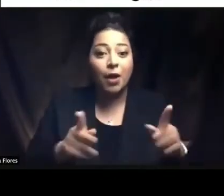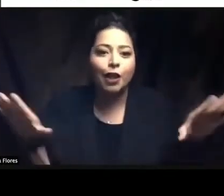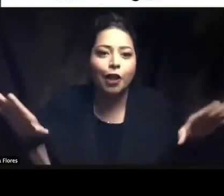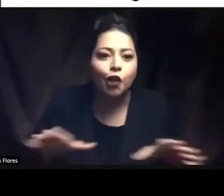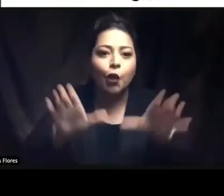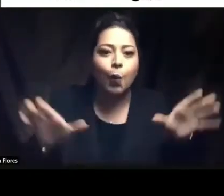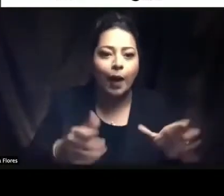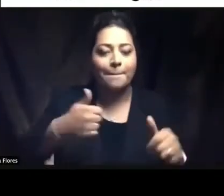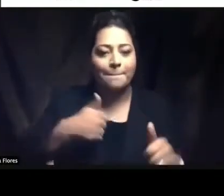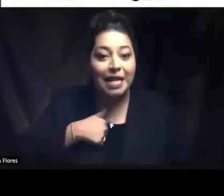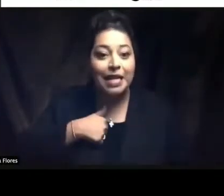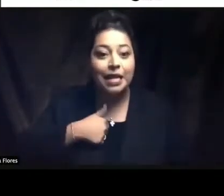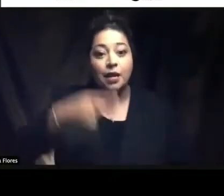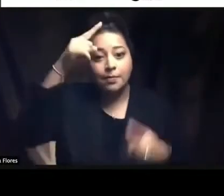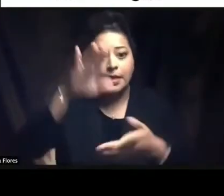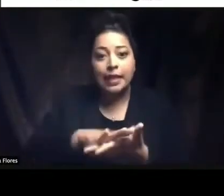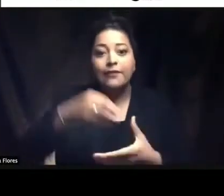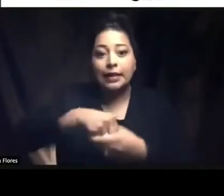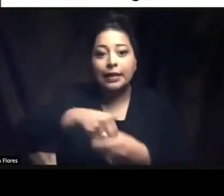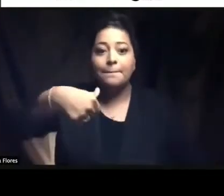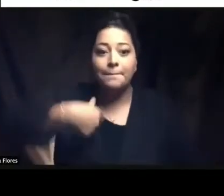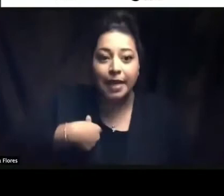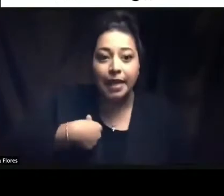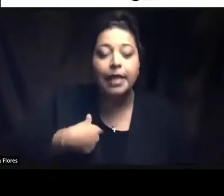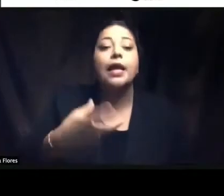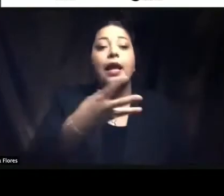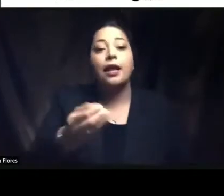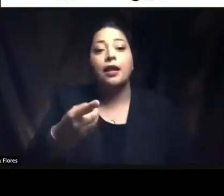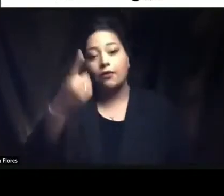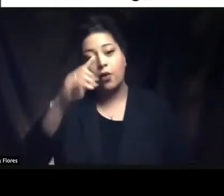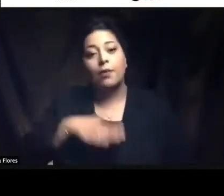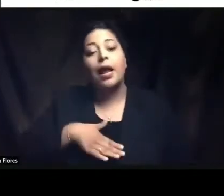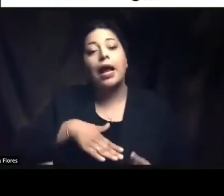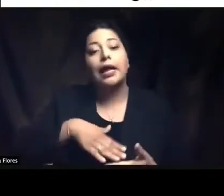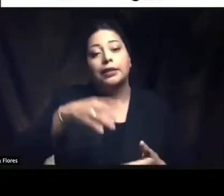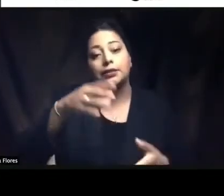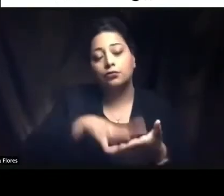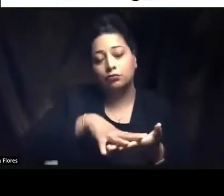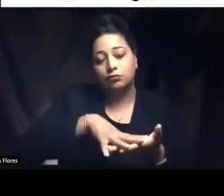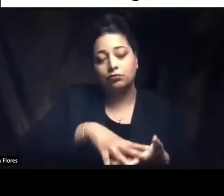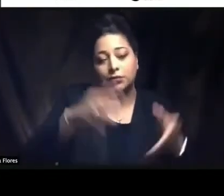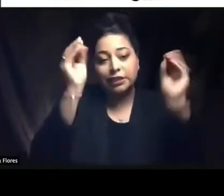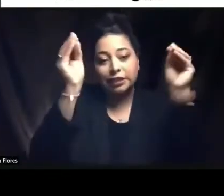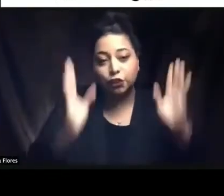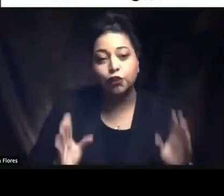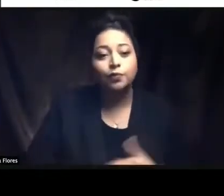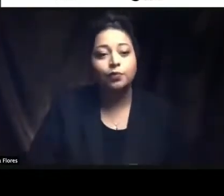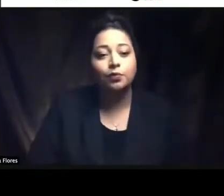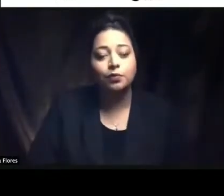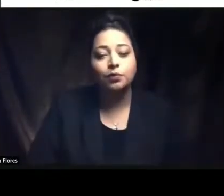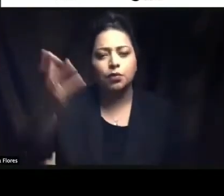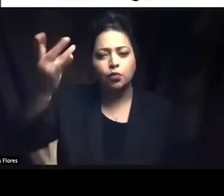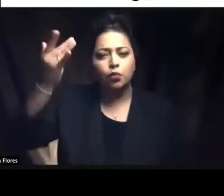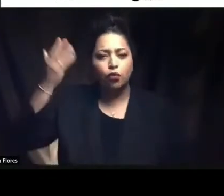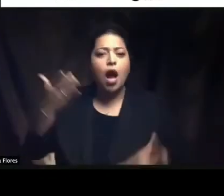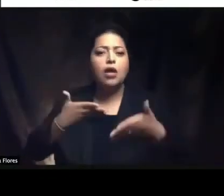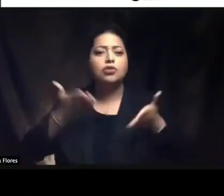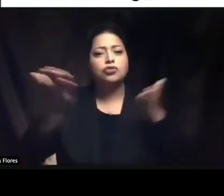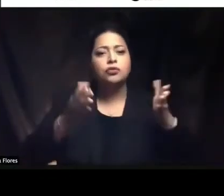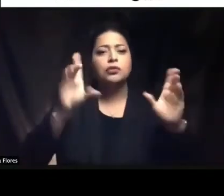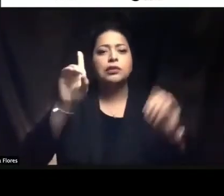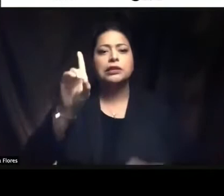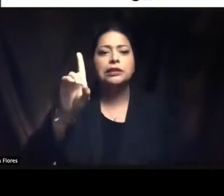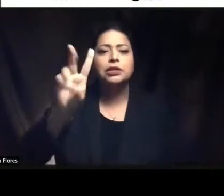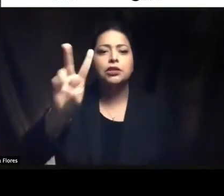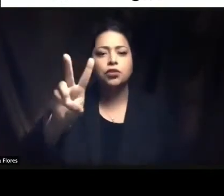they believe in me and what I want for my student futures. In addition to my experience as a teacher, I've previously served as District 2's Director